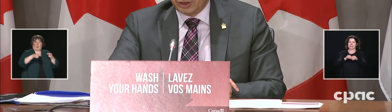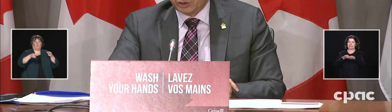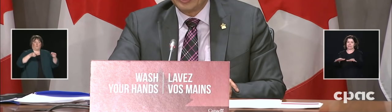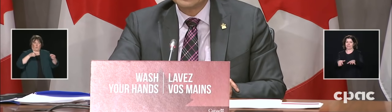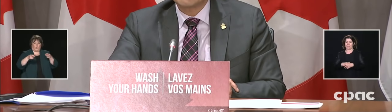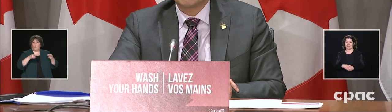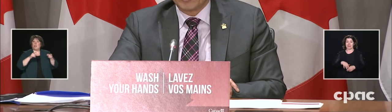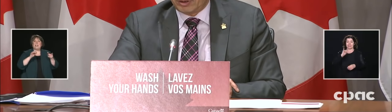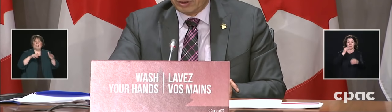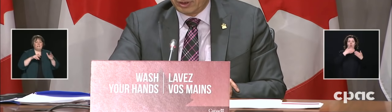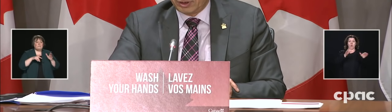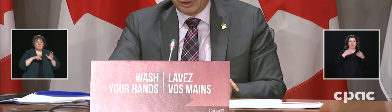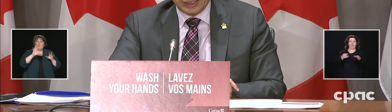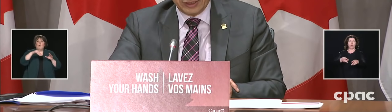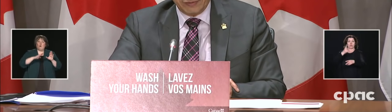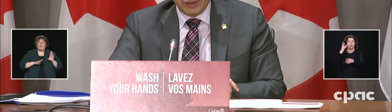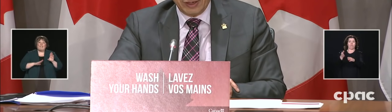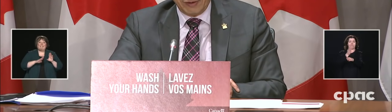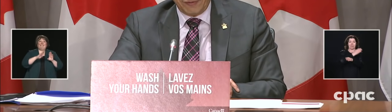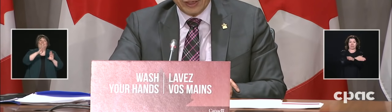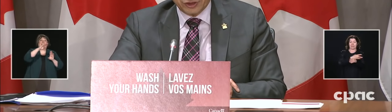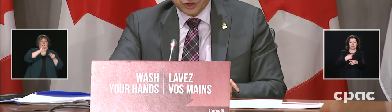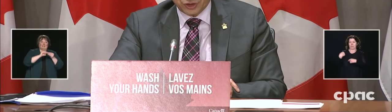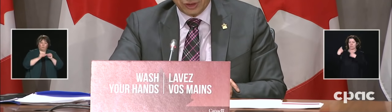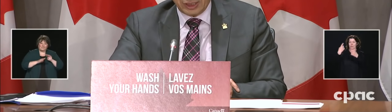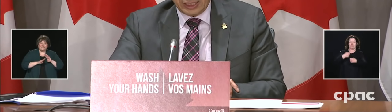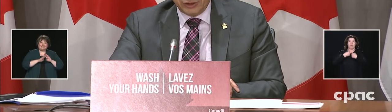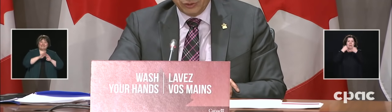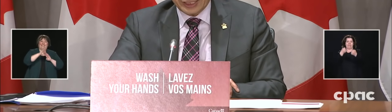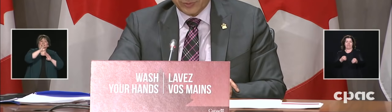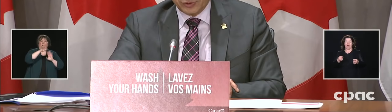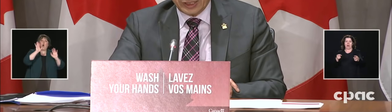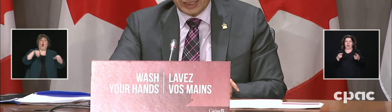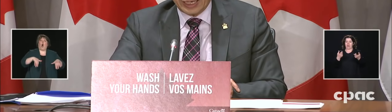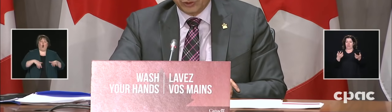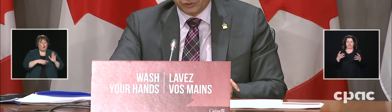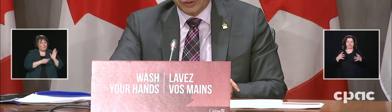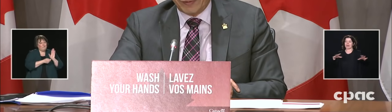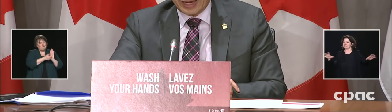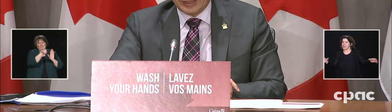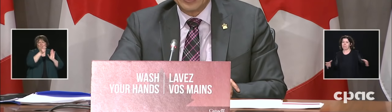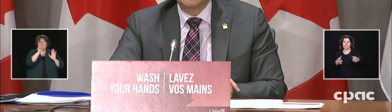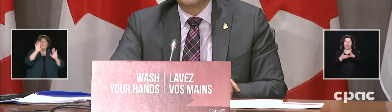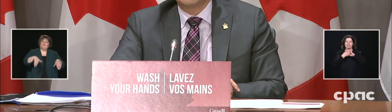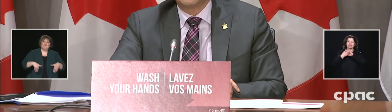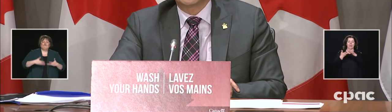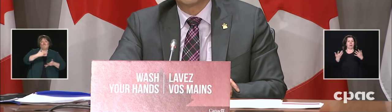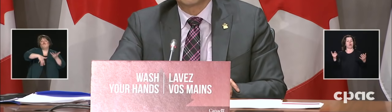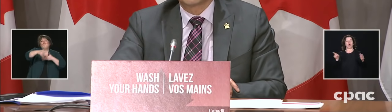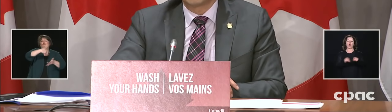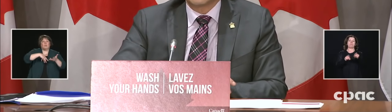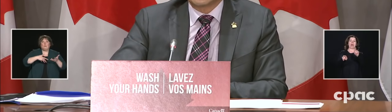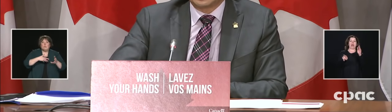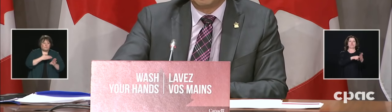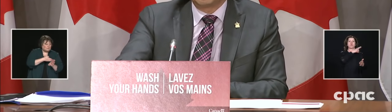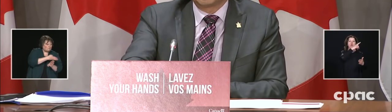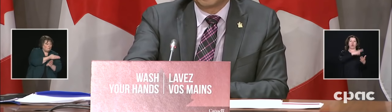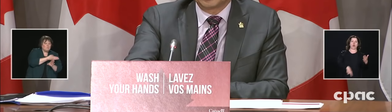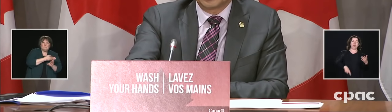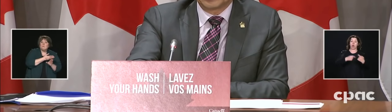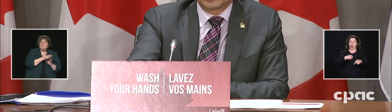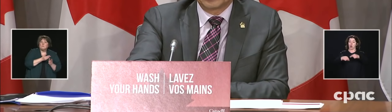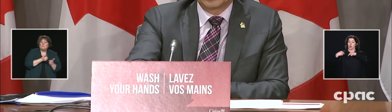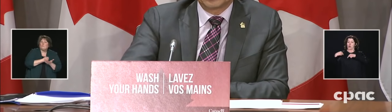annuler tous les efforts collectifs faits à ce jour et nous exposer à d'autres vagues épidémiques. Merci.